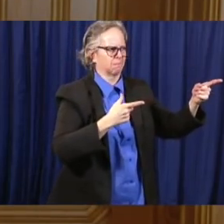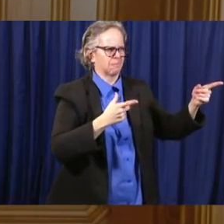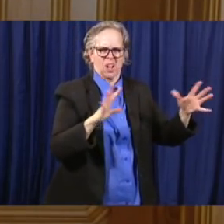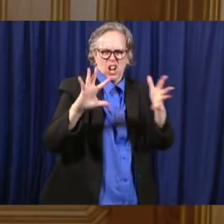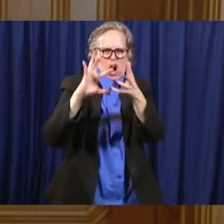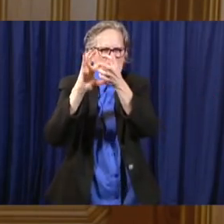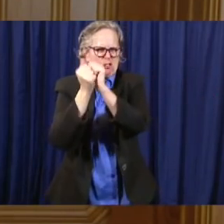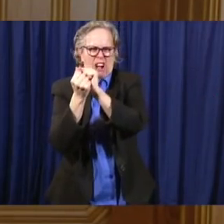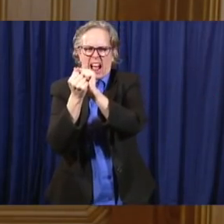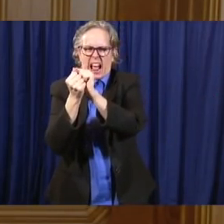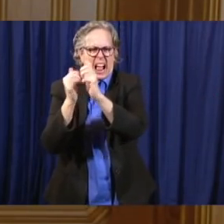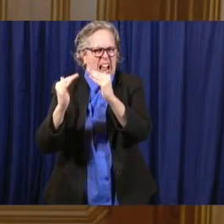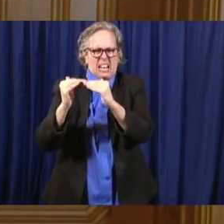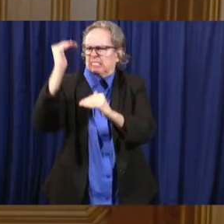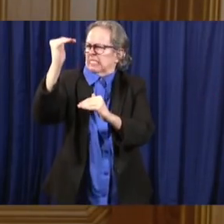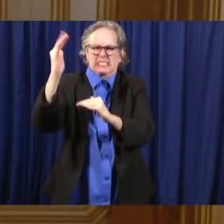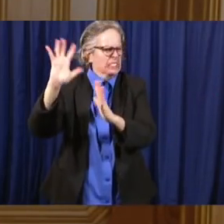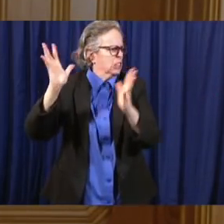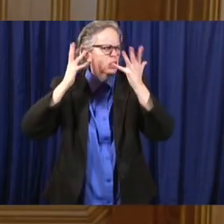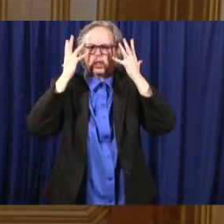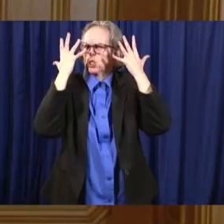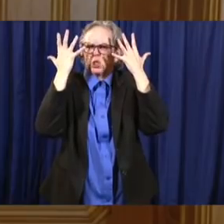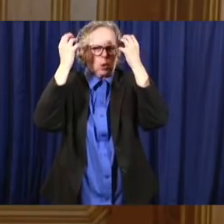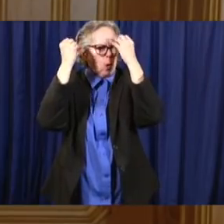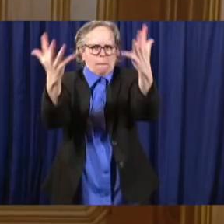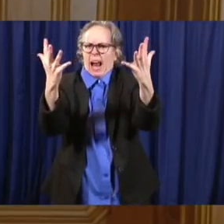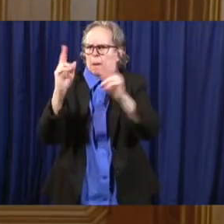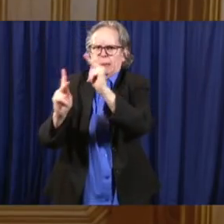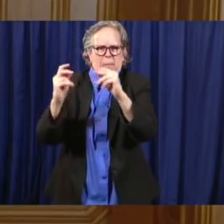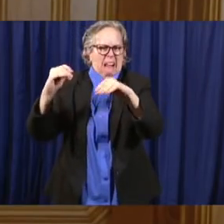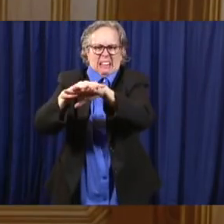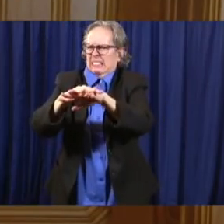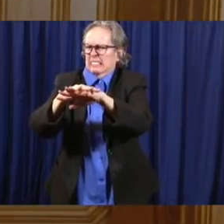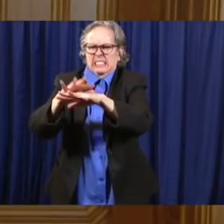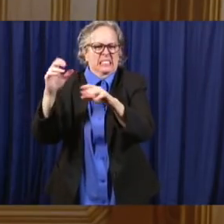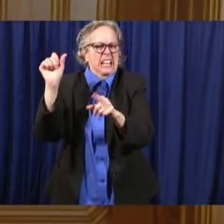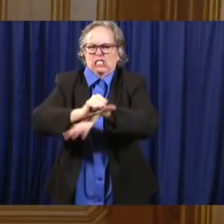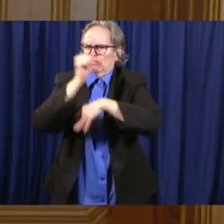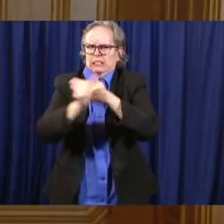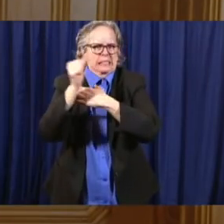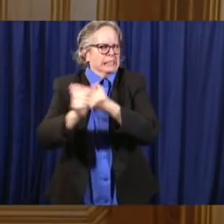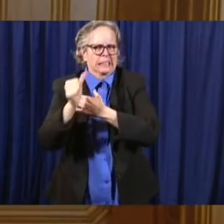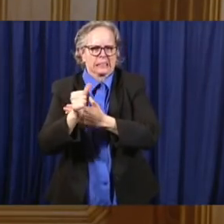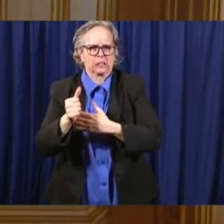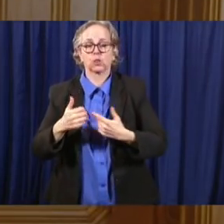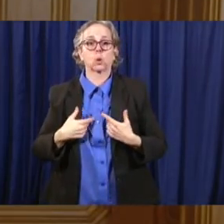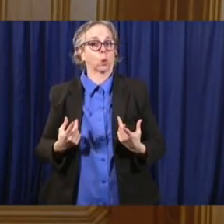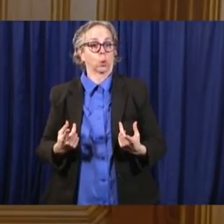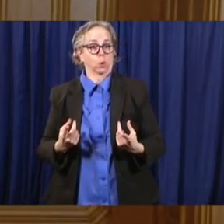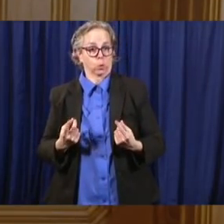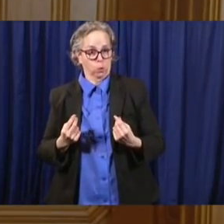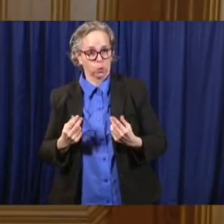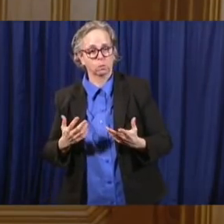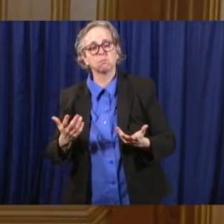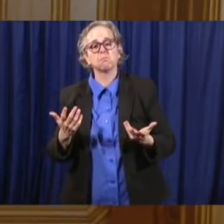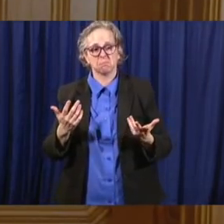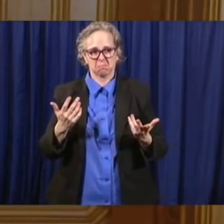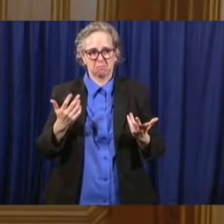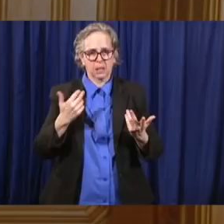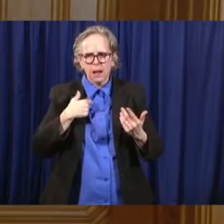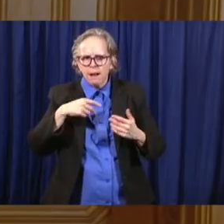the situation, we believe that there are specific inmates who are already scheduled, already have a release